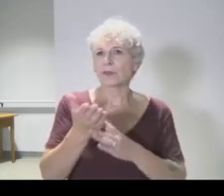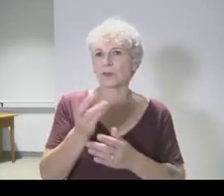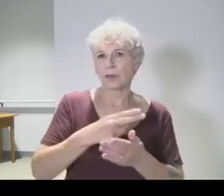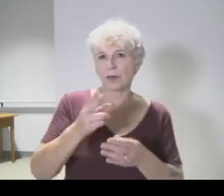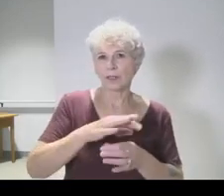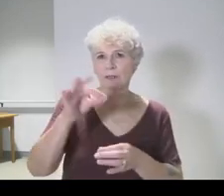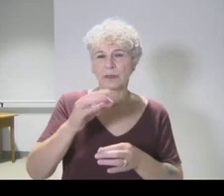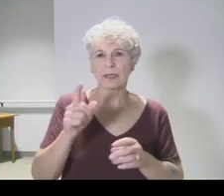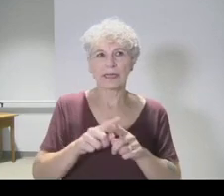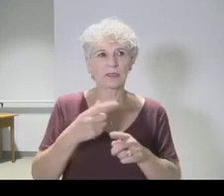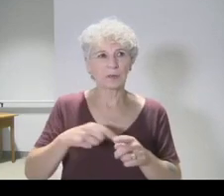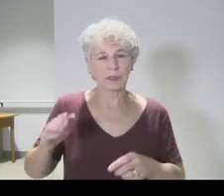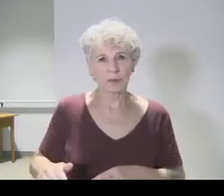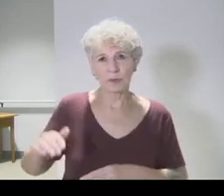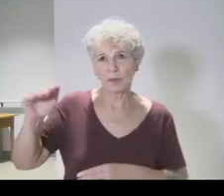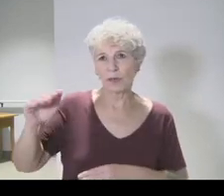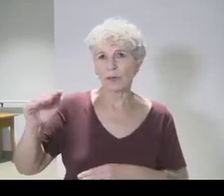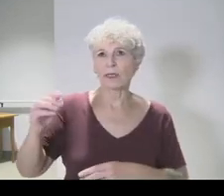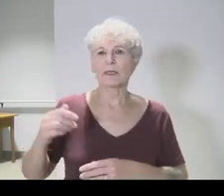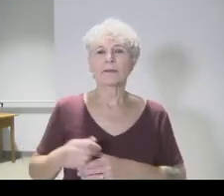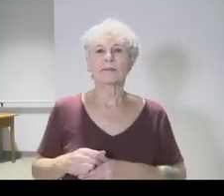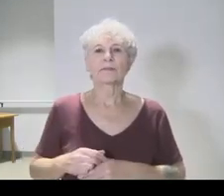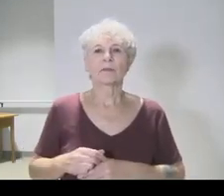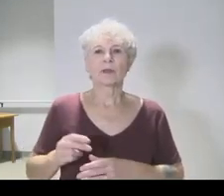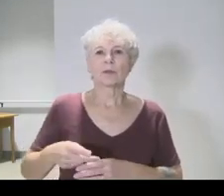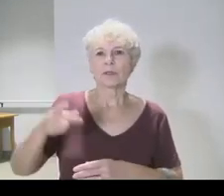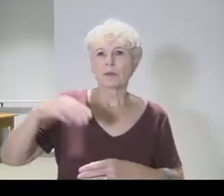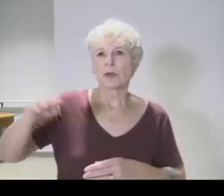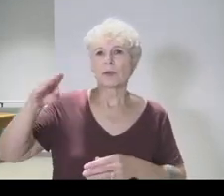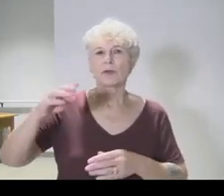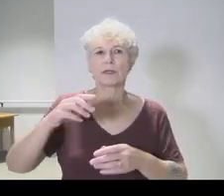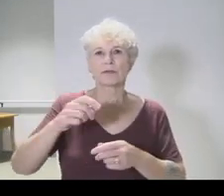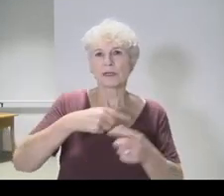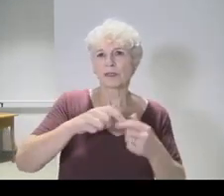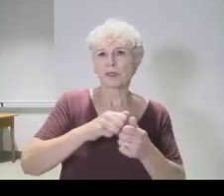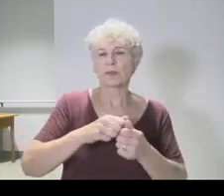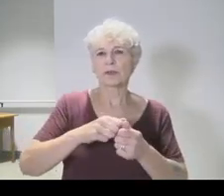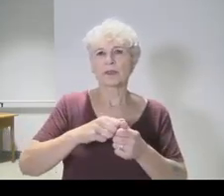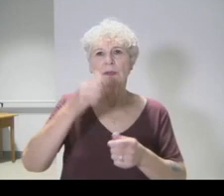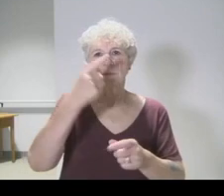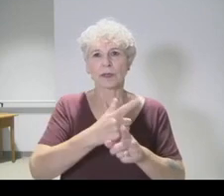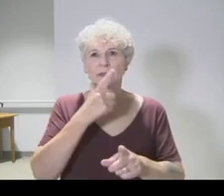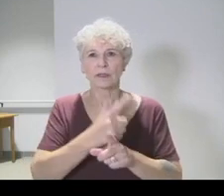grow in him, we grow in our fellowship with other brothers and sisters as we await Christ's return.